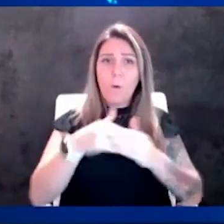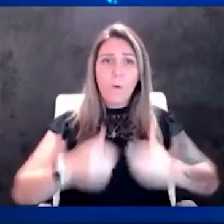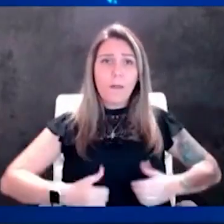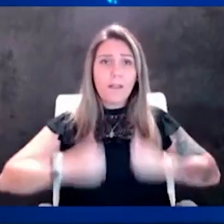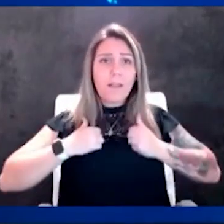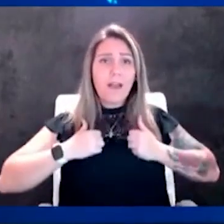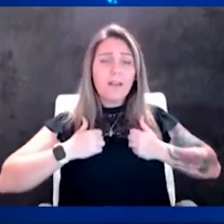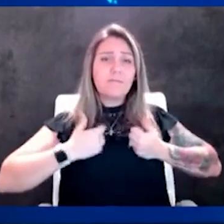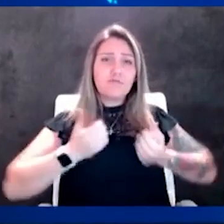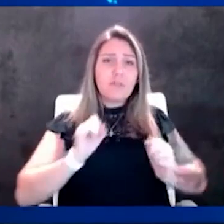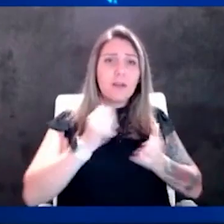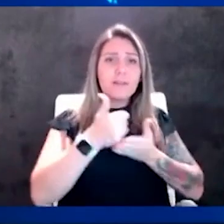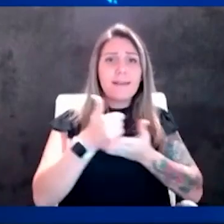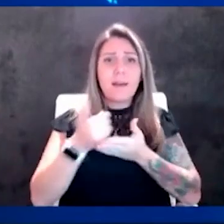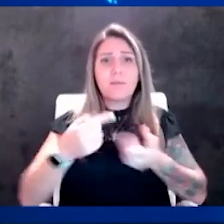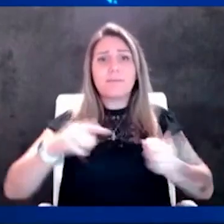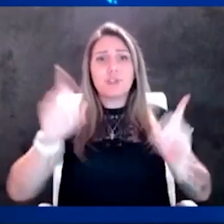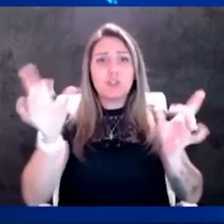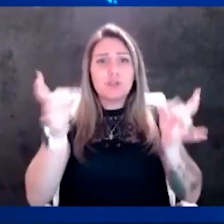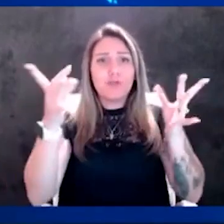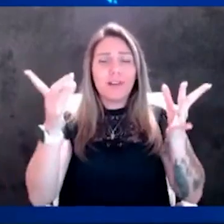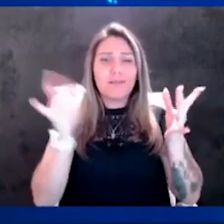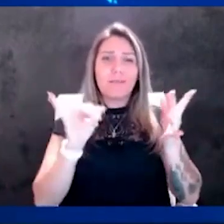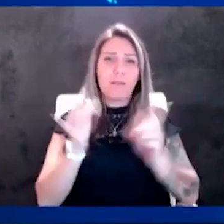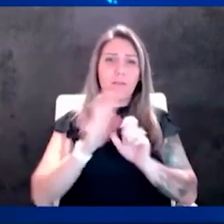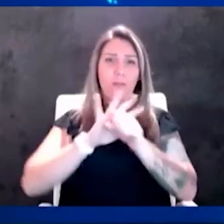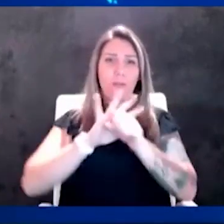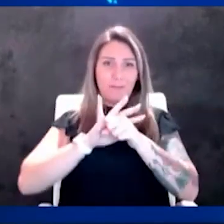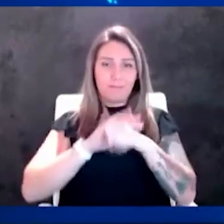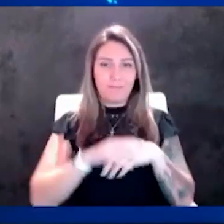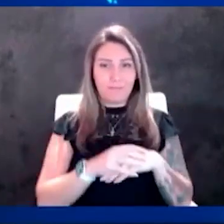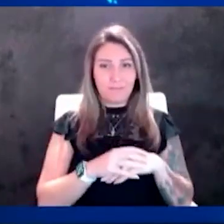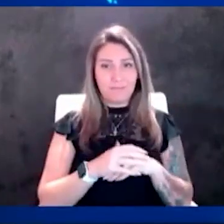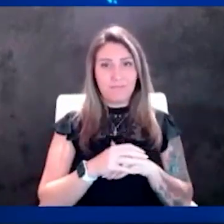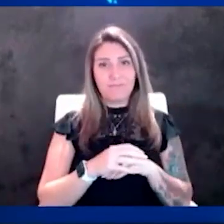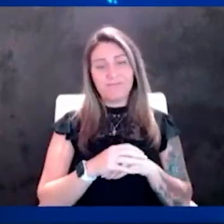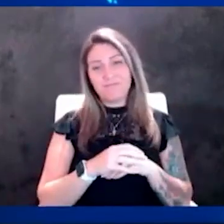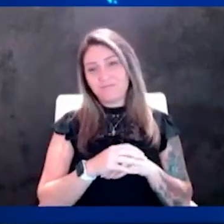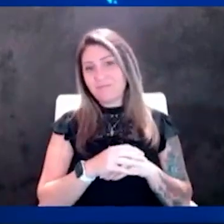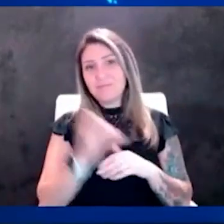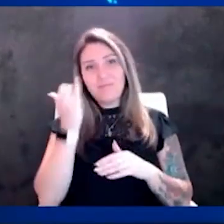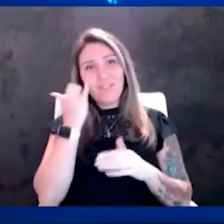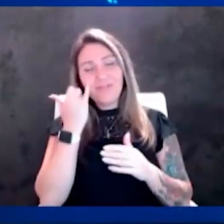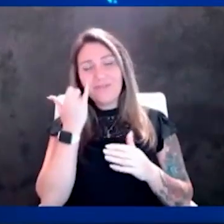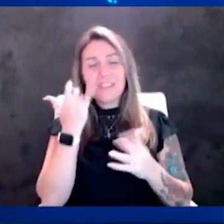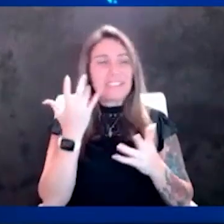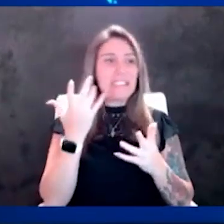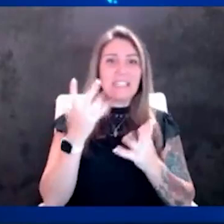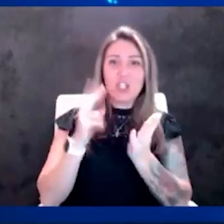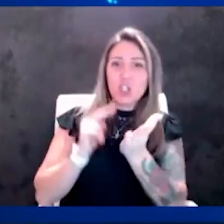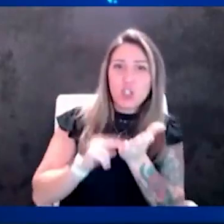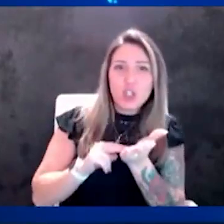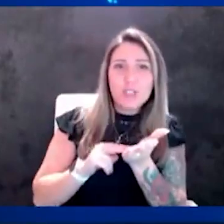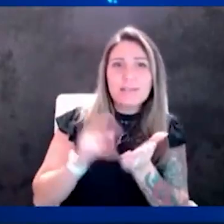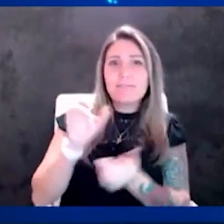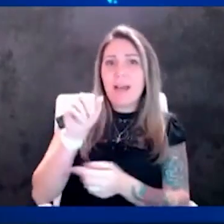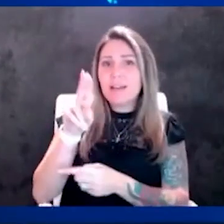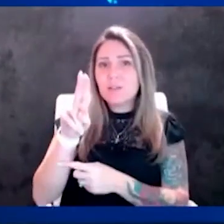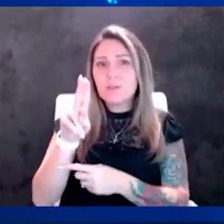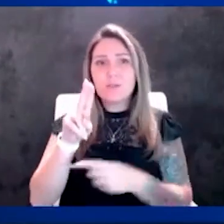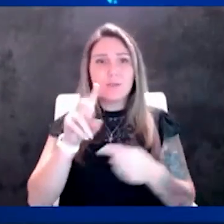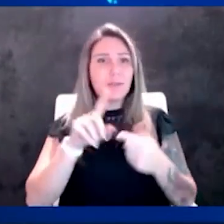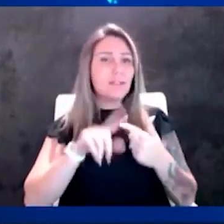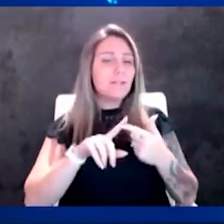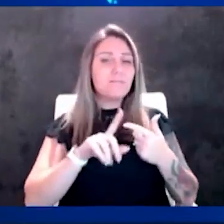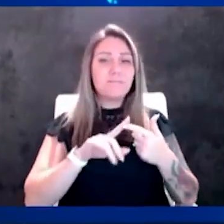you in a crisis just like this. Whether it's in the nursing profession, in the ICU, or whether it's in